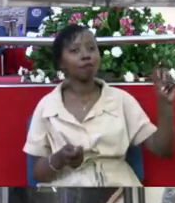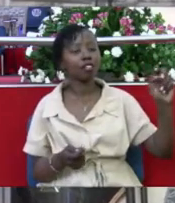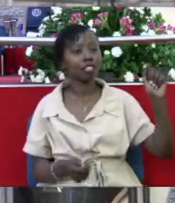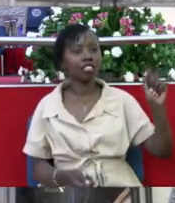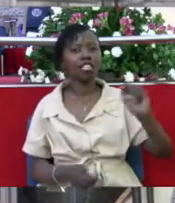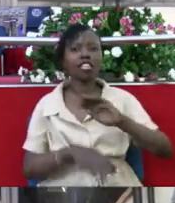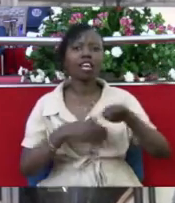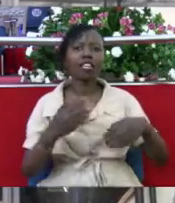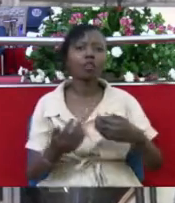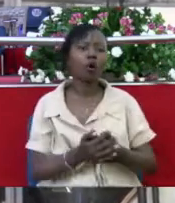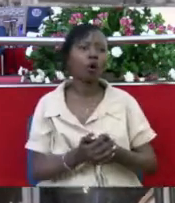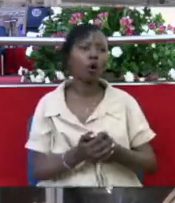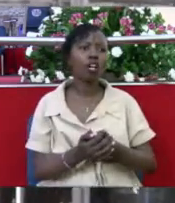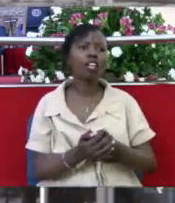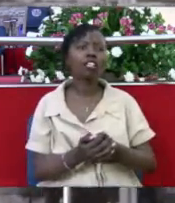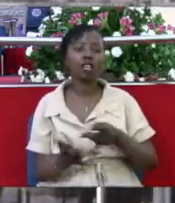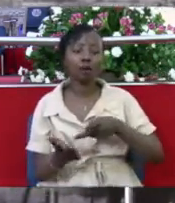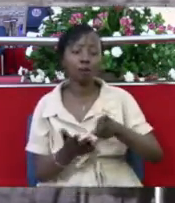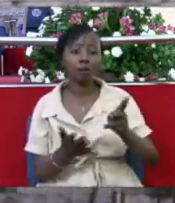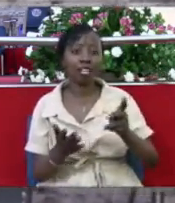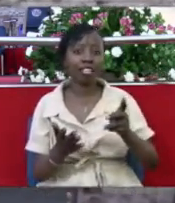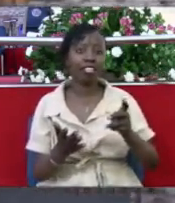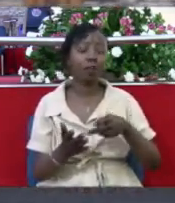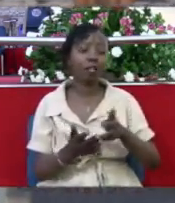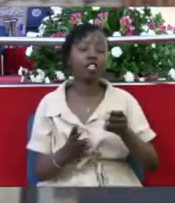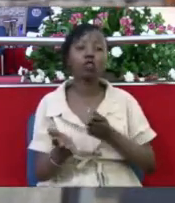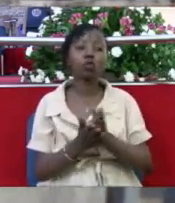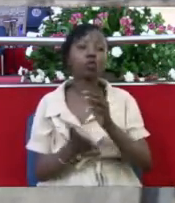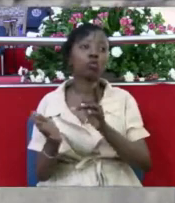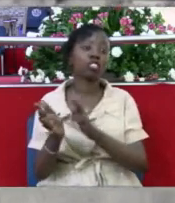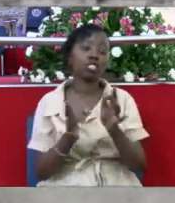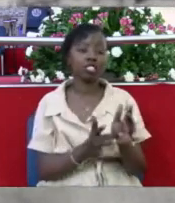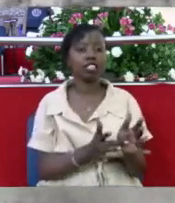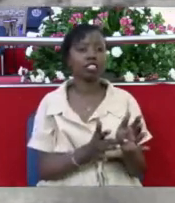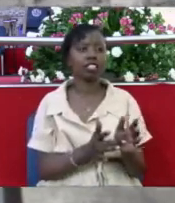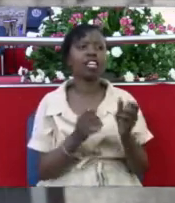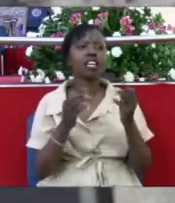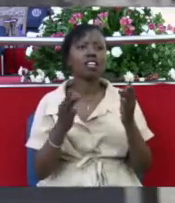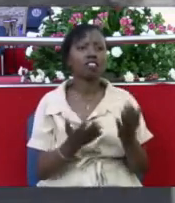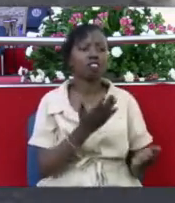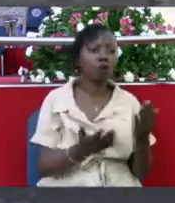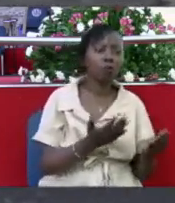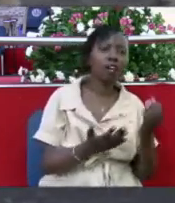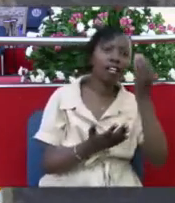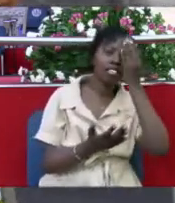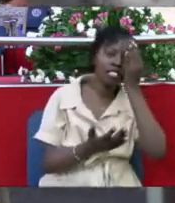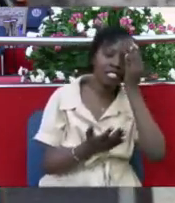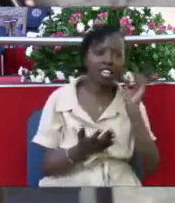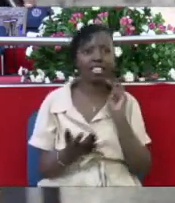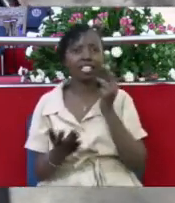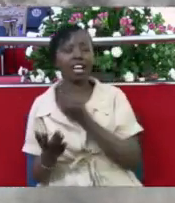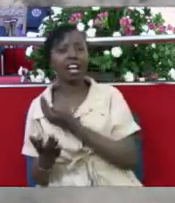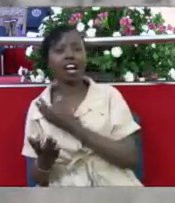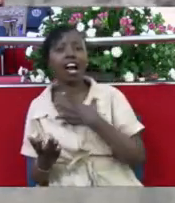kwa gharama. If we were to compare the Israelites and us, tungawalinganisha wa Israeli na sisi, many of you would think there was no